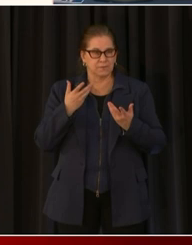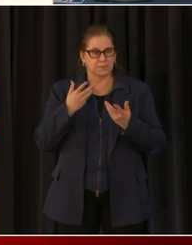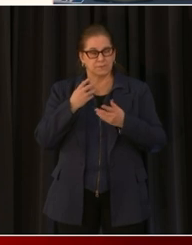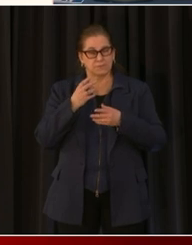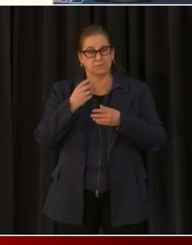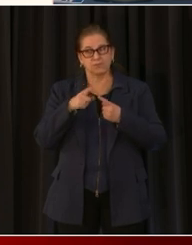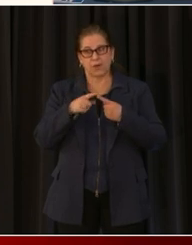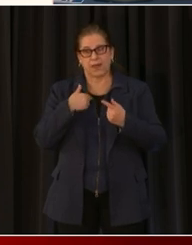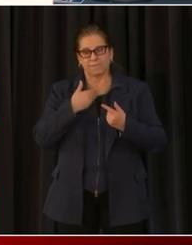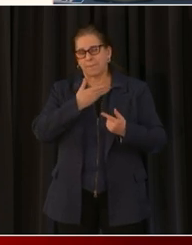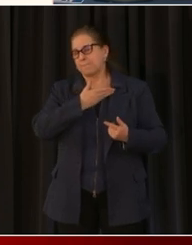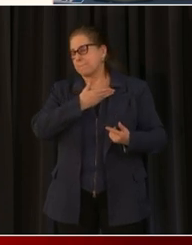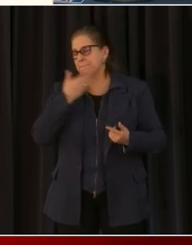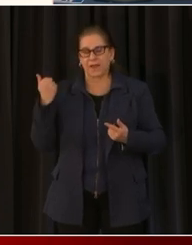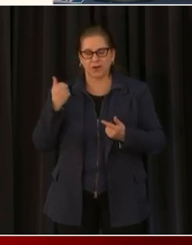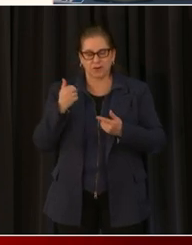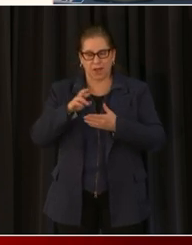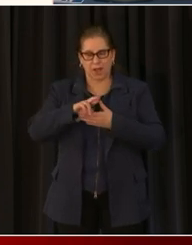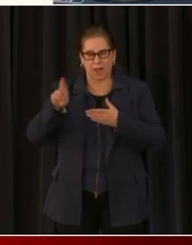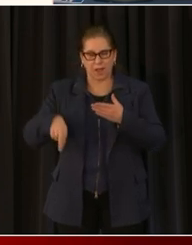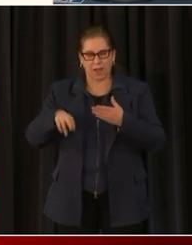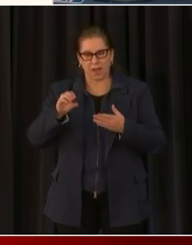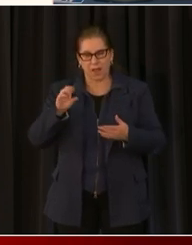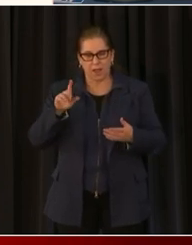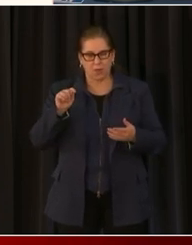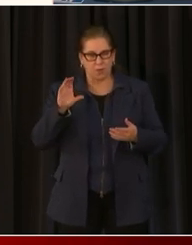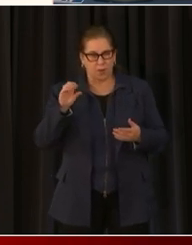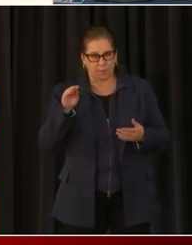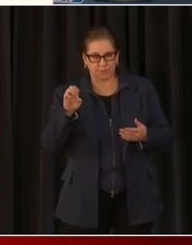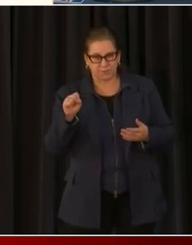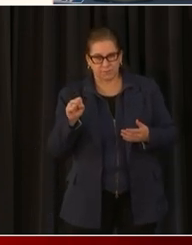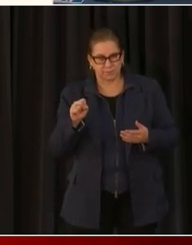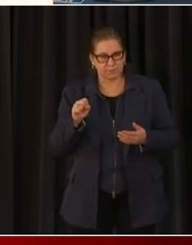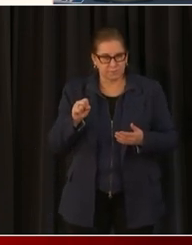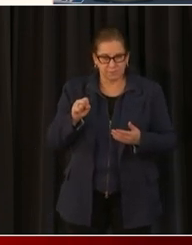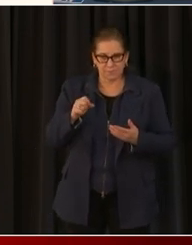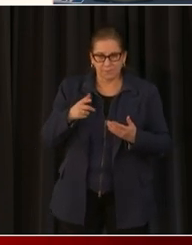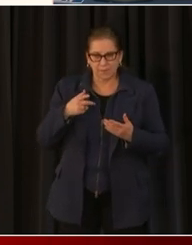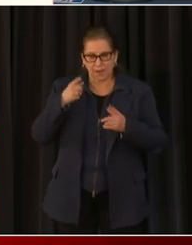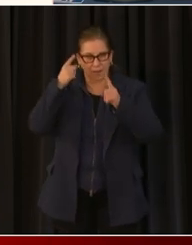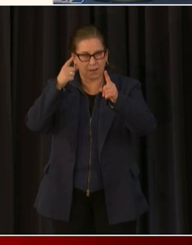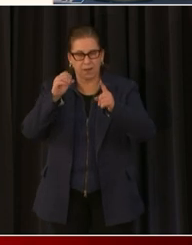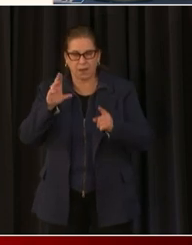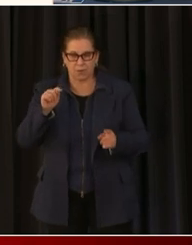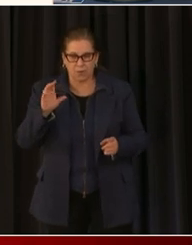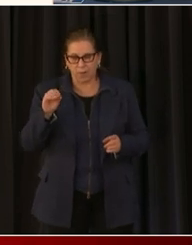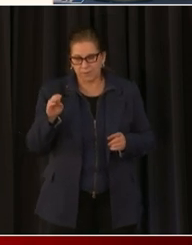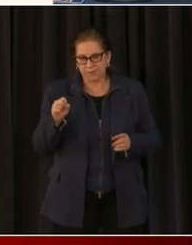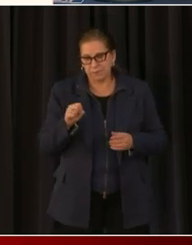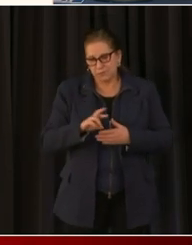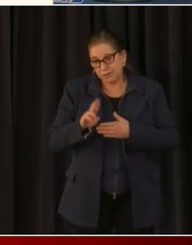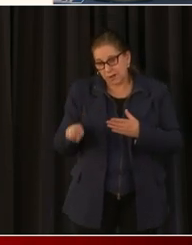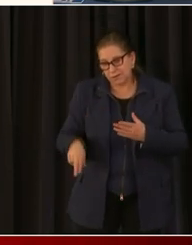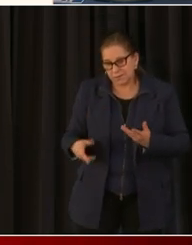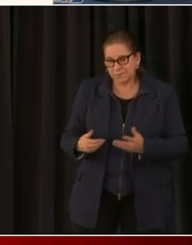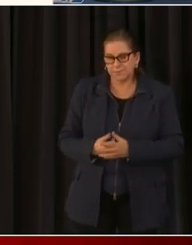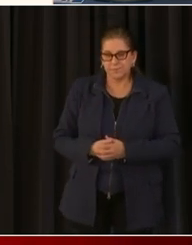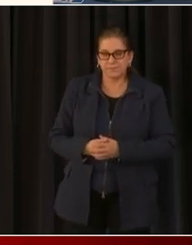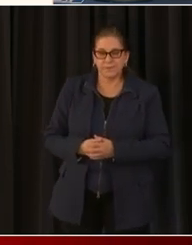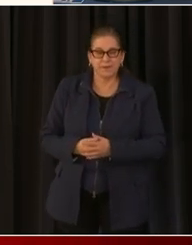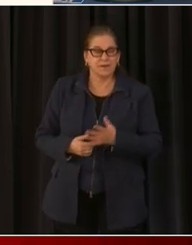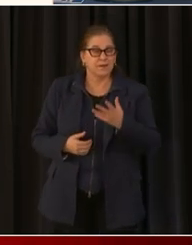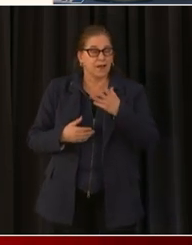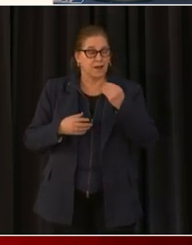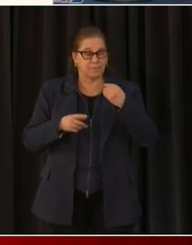outcomes. We also are providing acceleration funds for schools that we'll talk a little bit more about, and then technology for